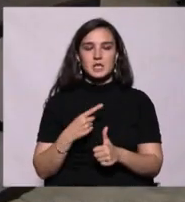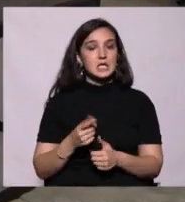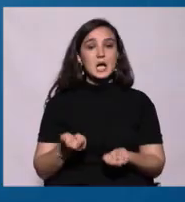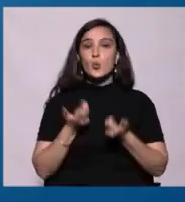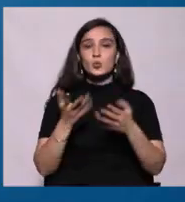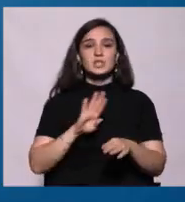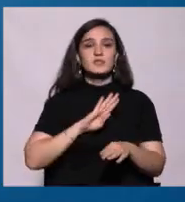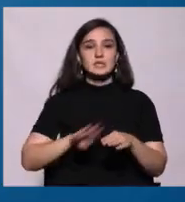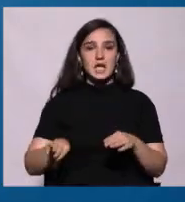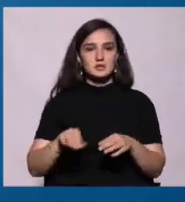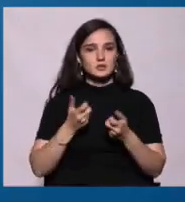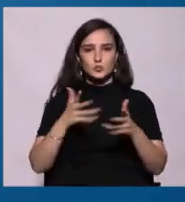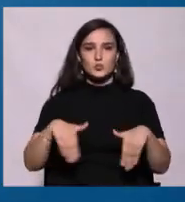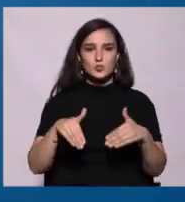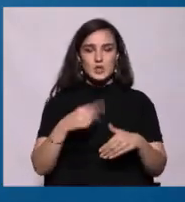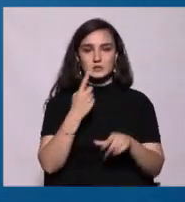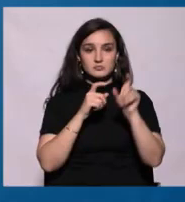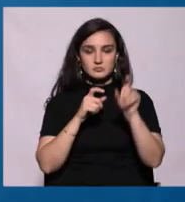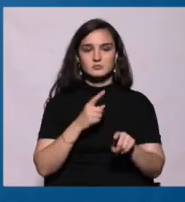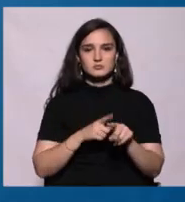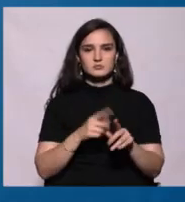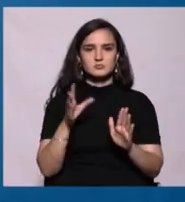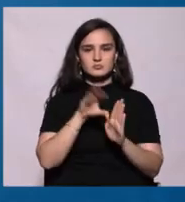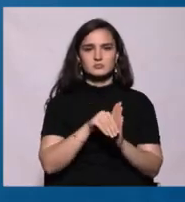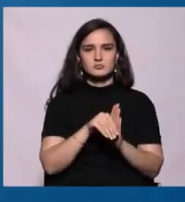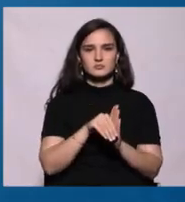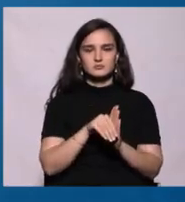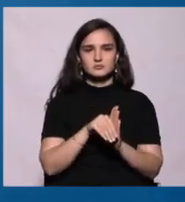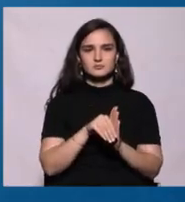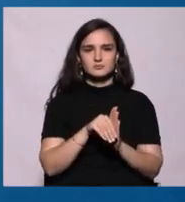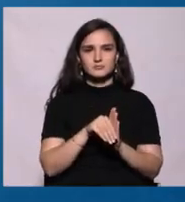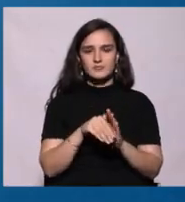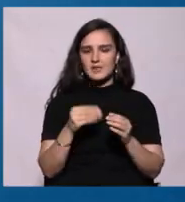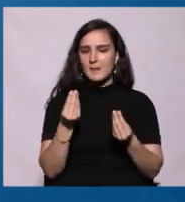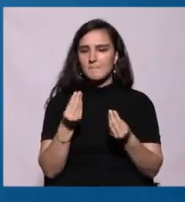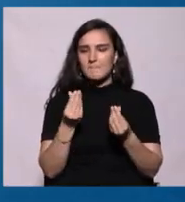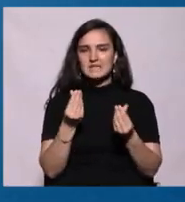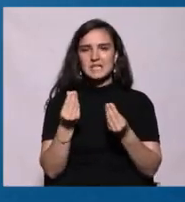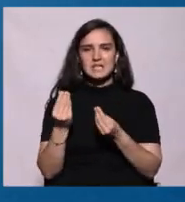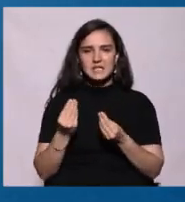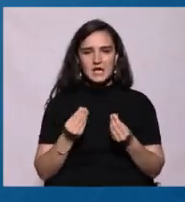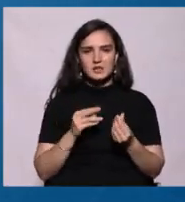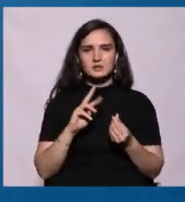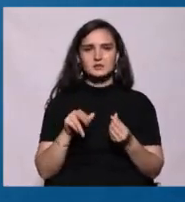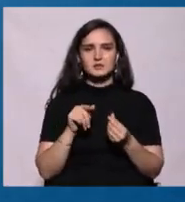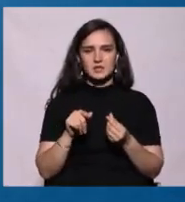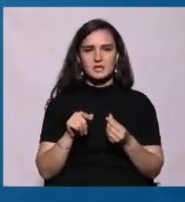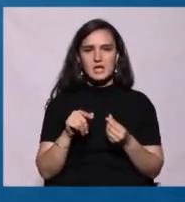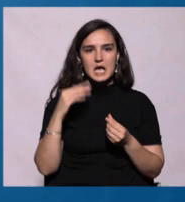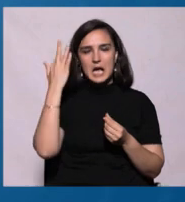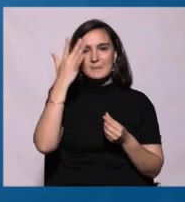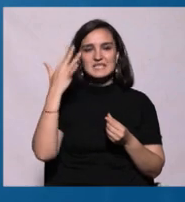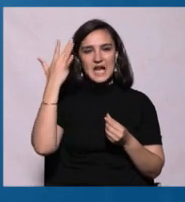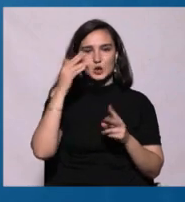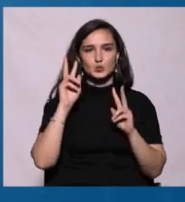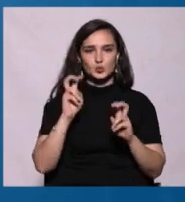Uncountable nouns include substances, liquids, materials, and abstract